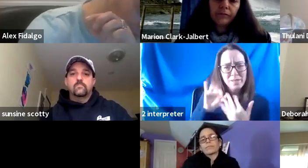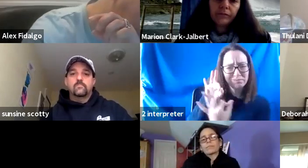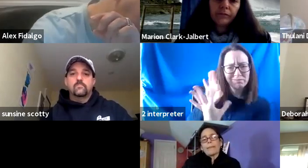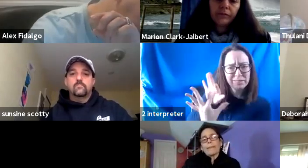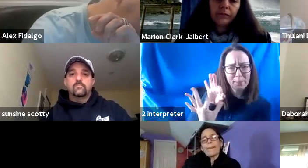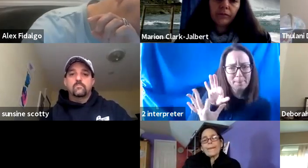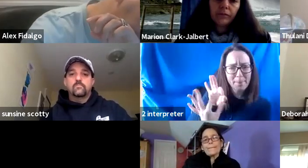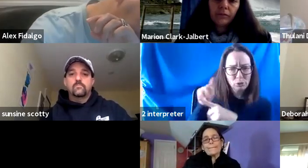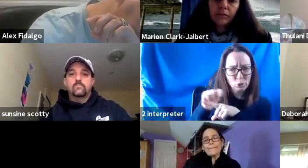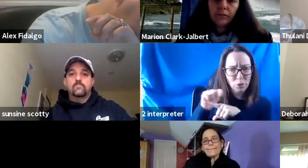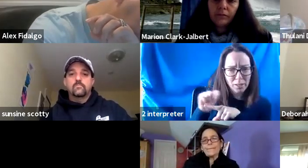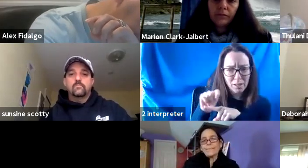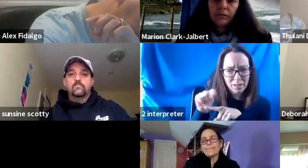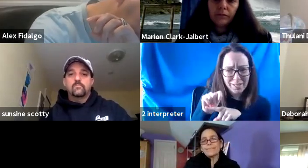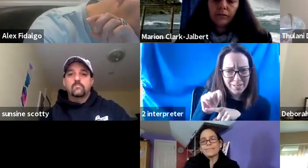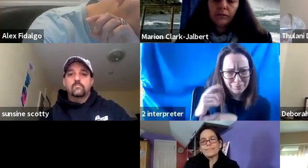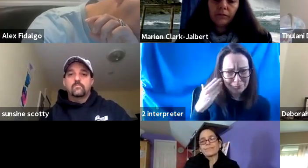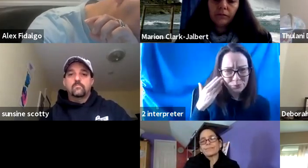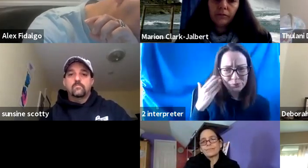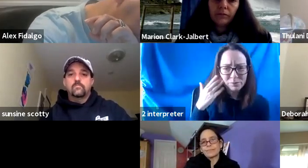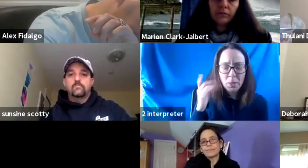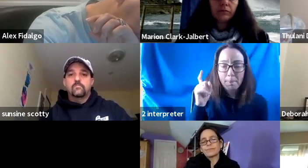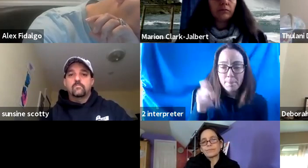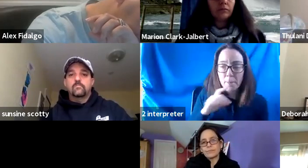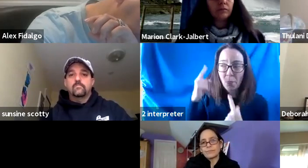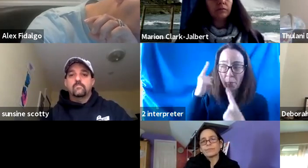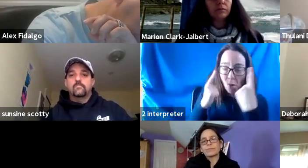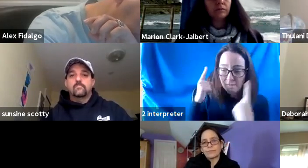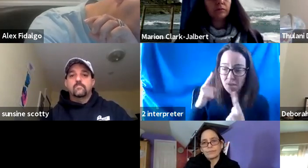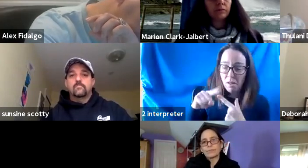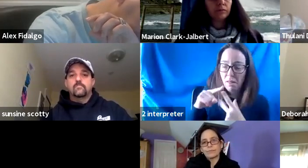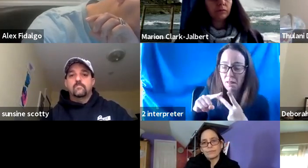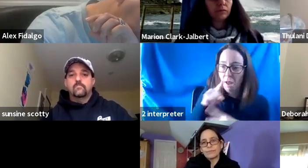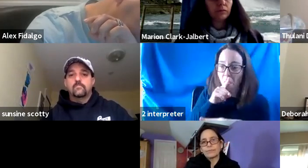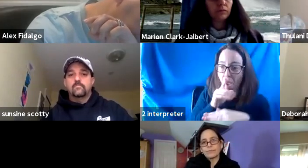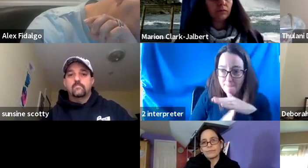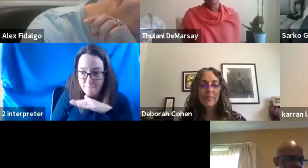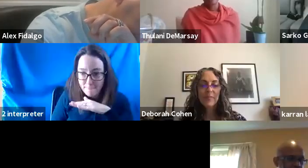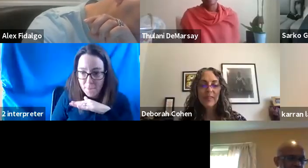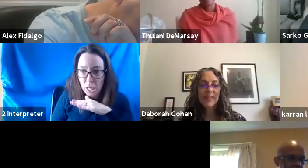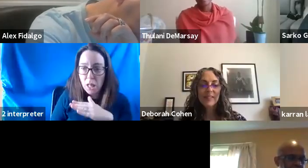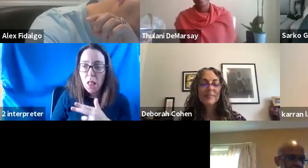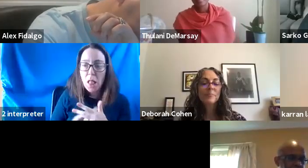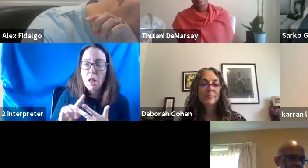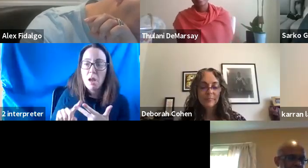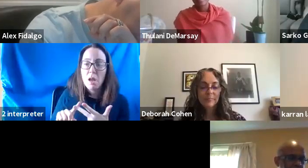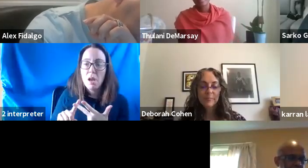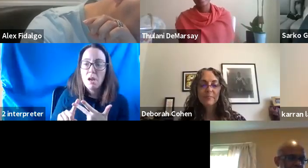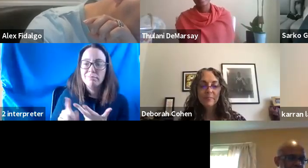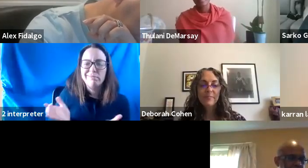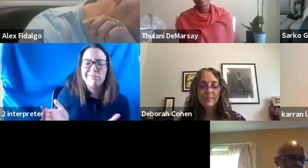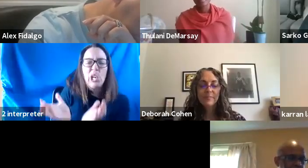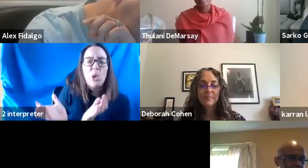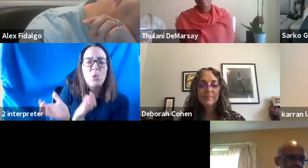feedback. And you have to be thoughtful. You have to, be humble. You have to be, encourage empathy. There's a